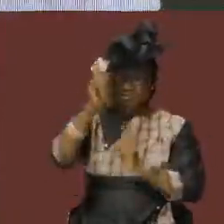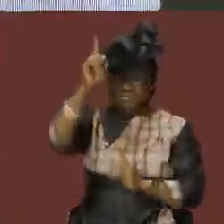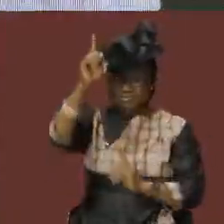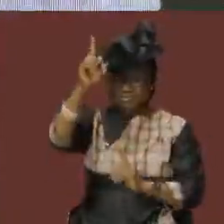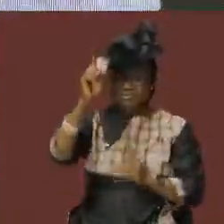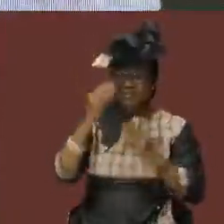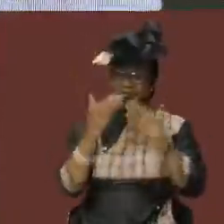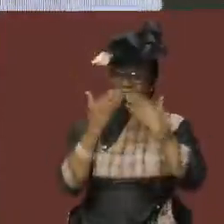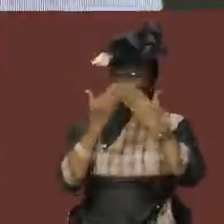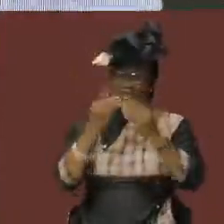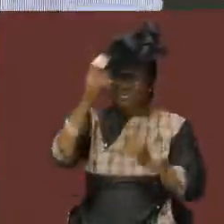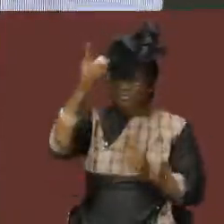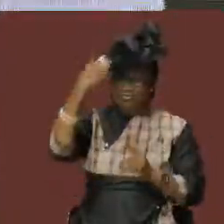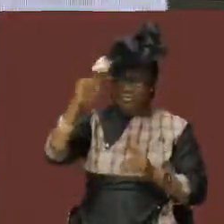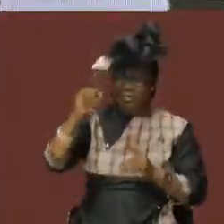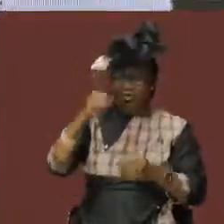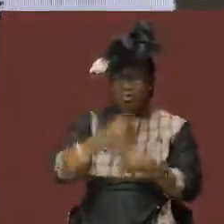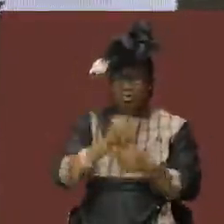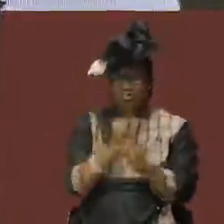Thank you for making us worthy